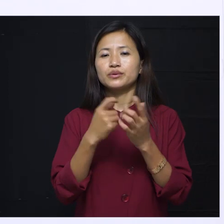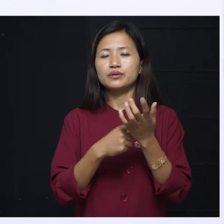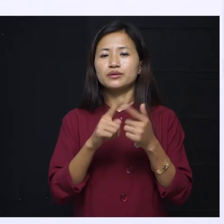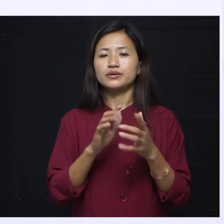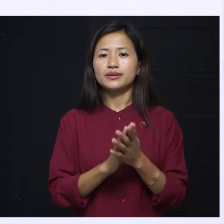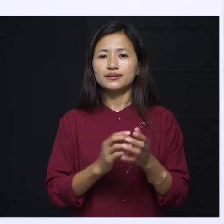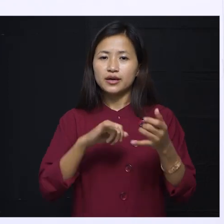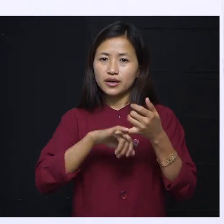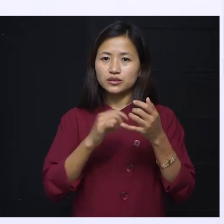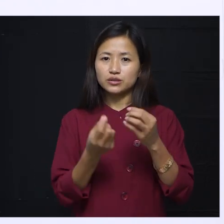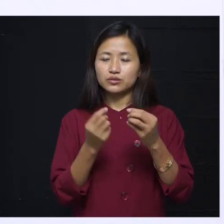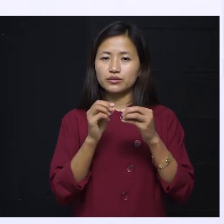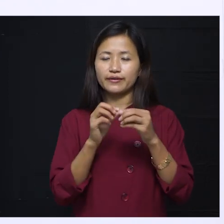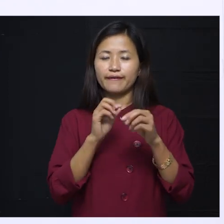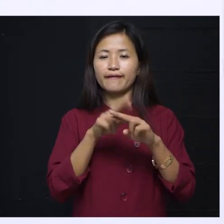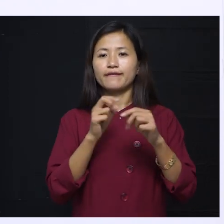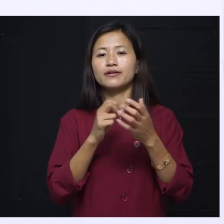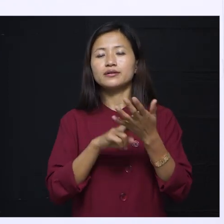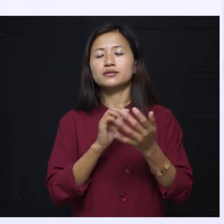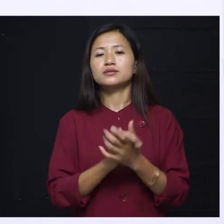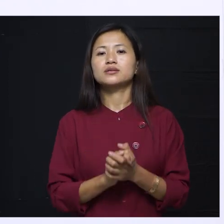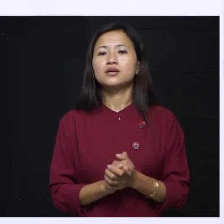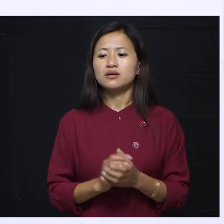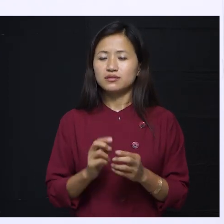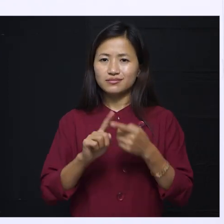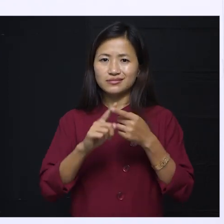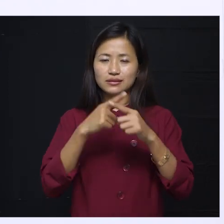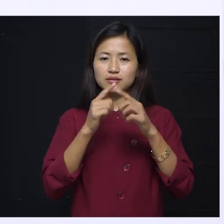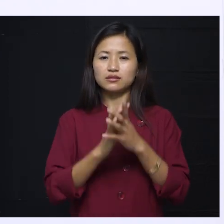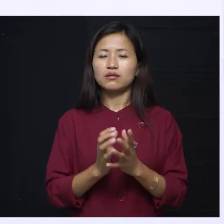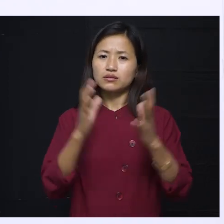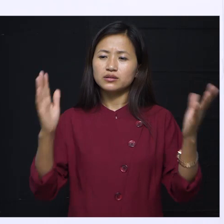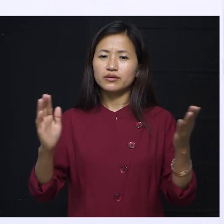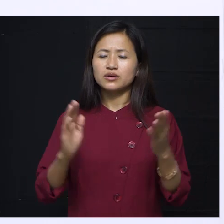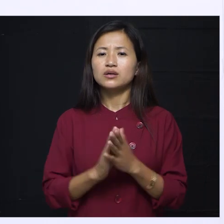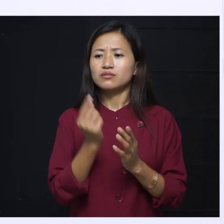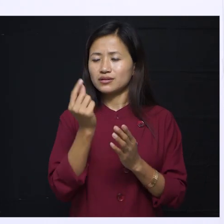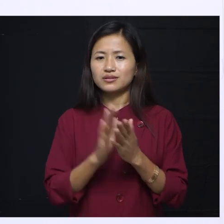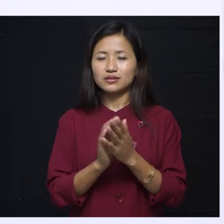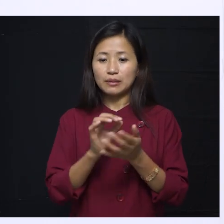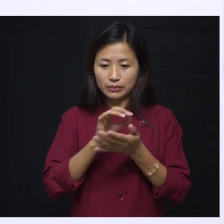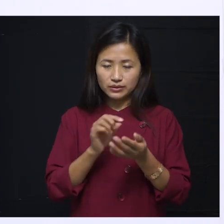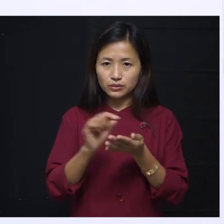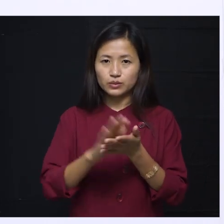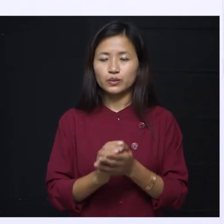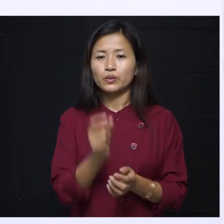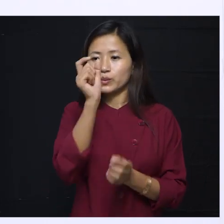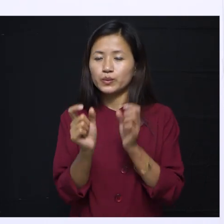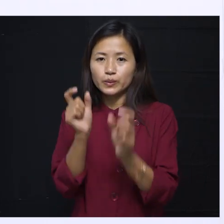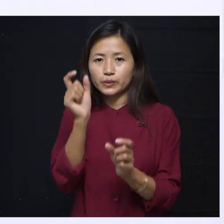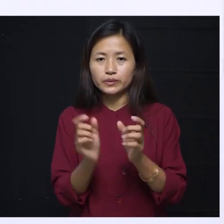There you have a lot of interesting exercises there, such as unscramble the words, if you would like to think about